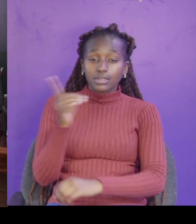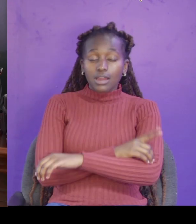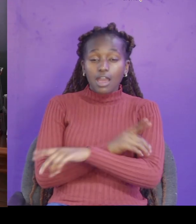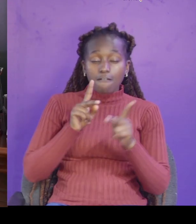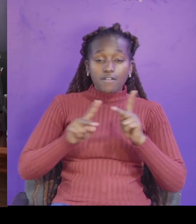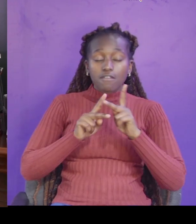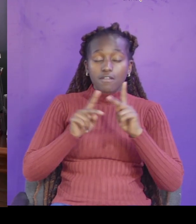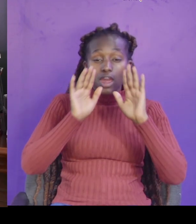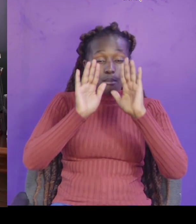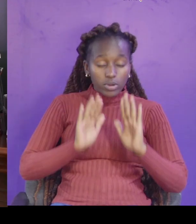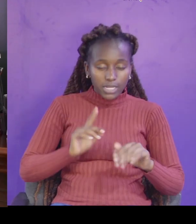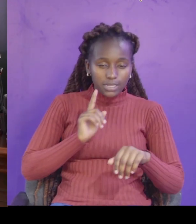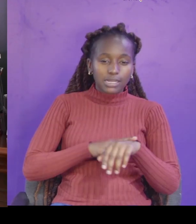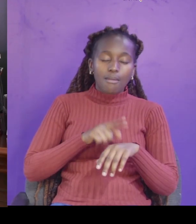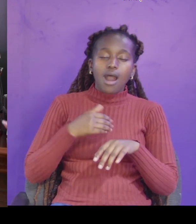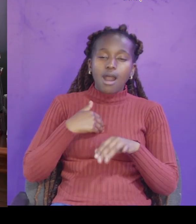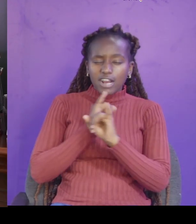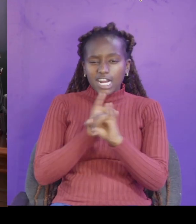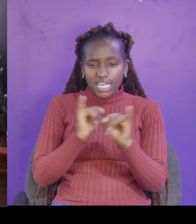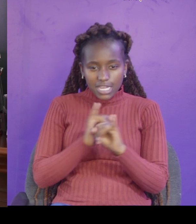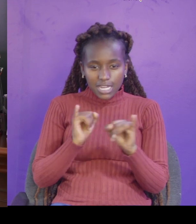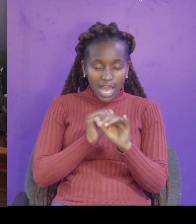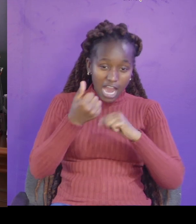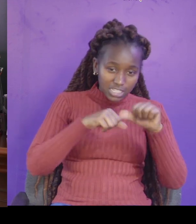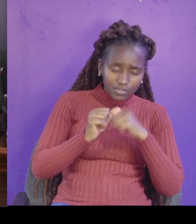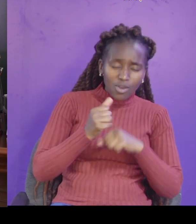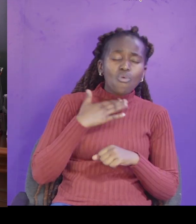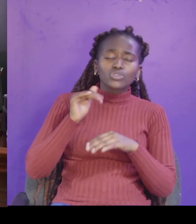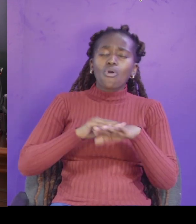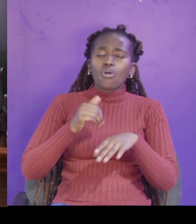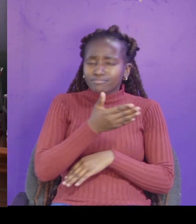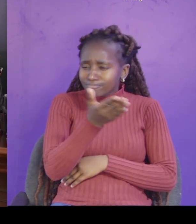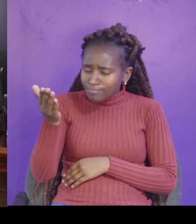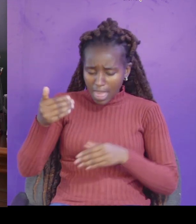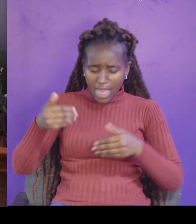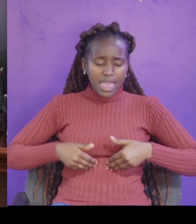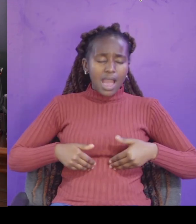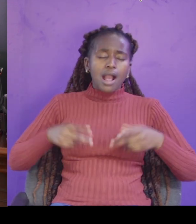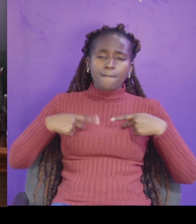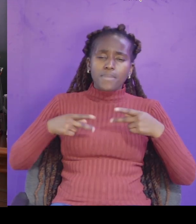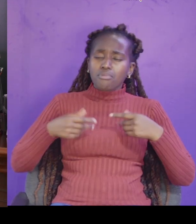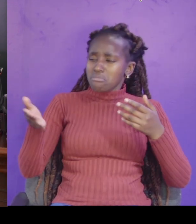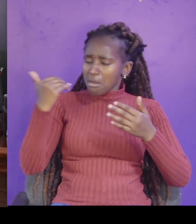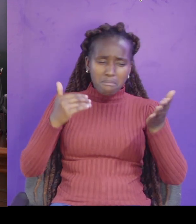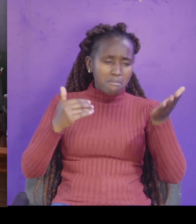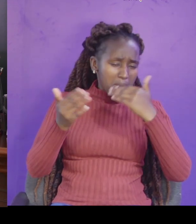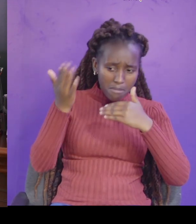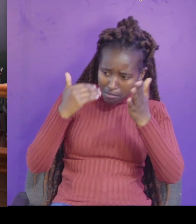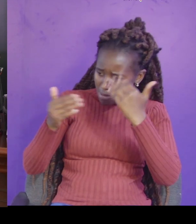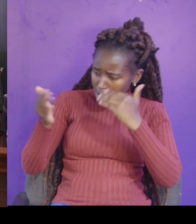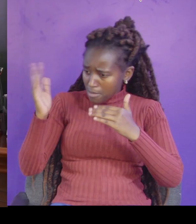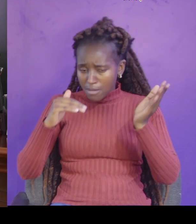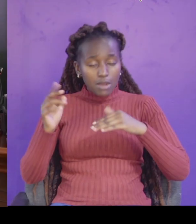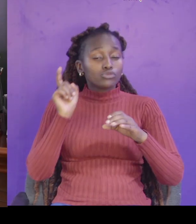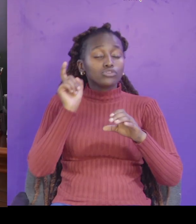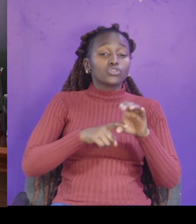cleanup activities. We call upon all environmentalists, young people, because this is your day. Every person join us